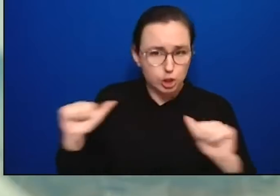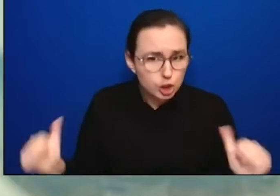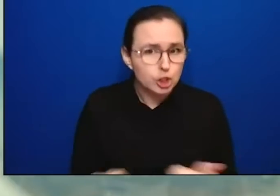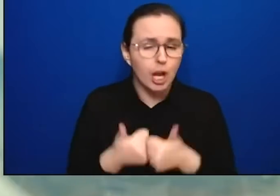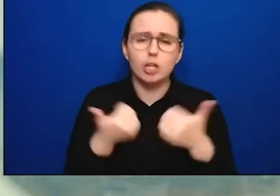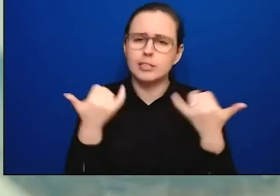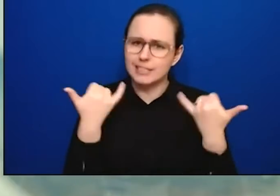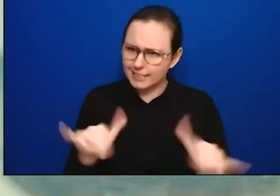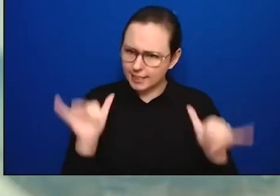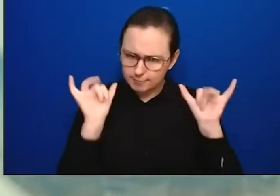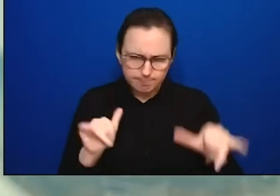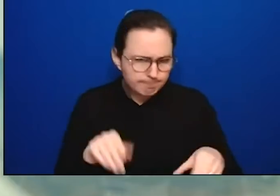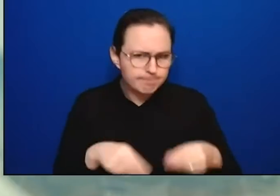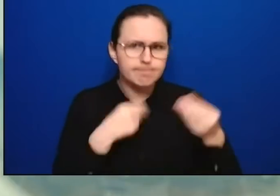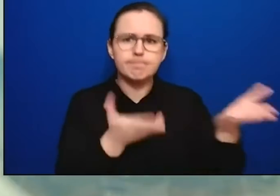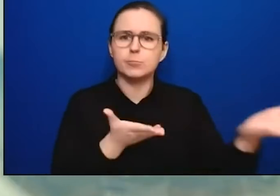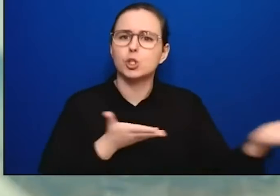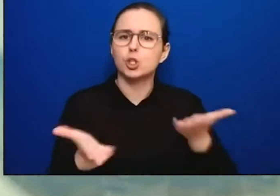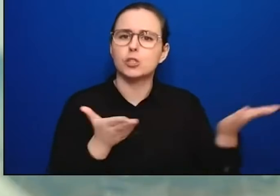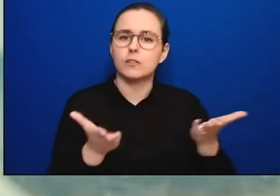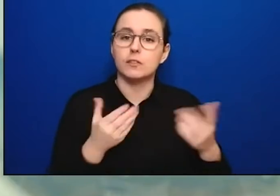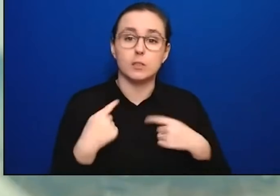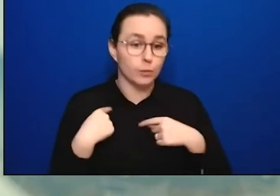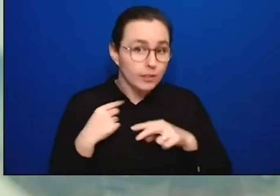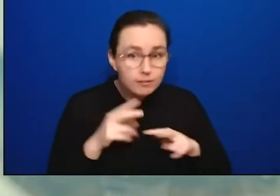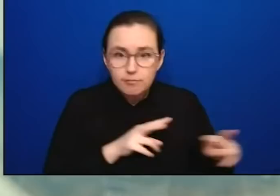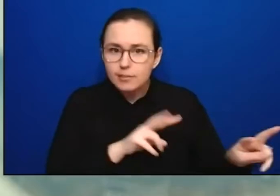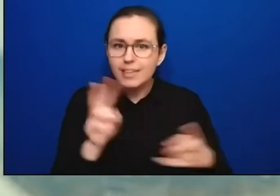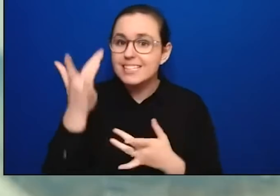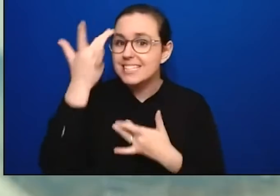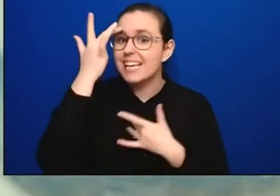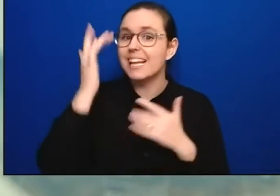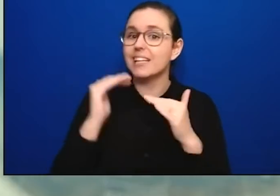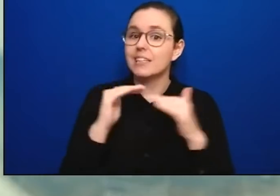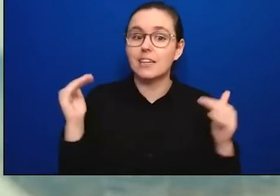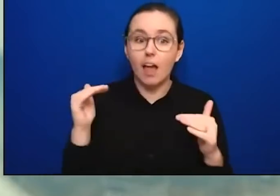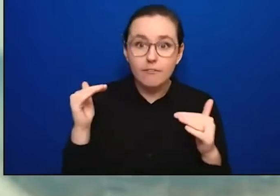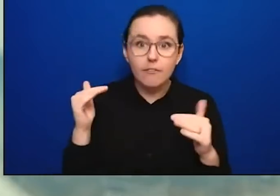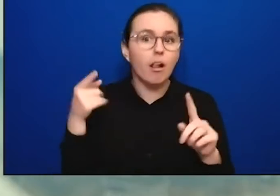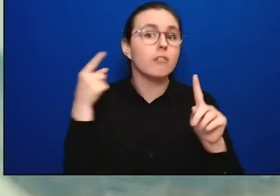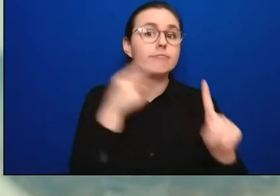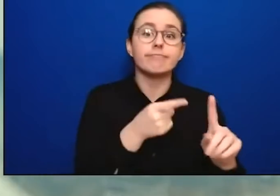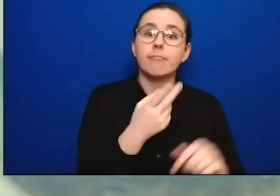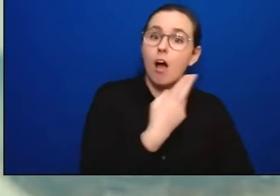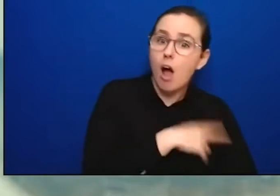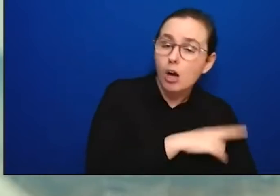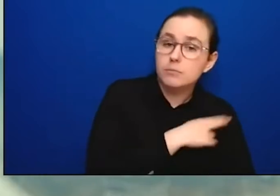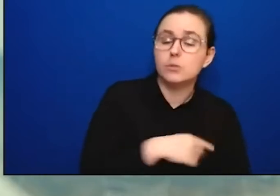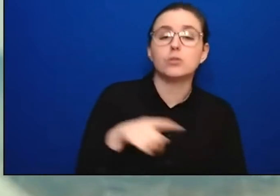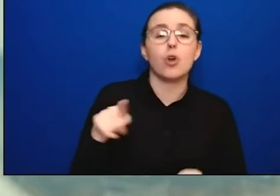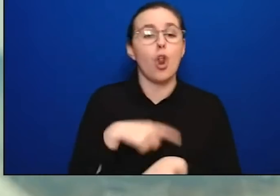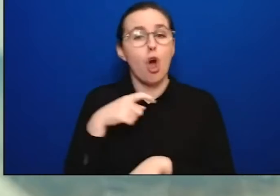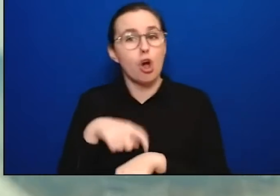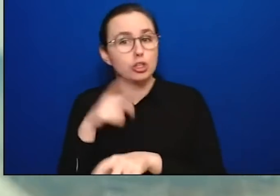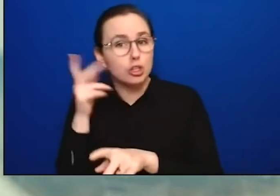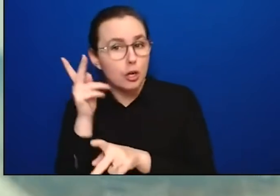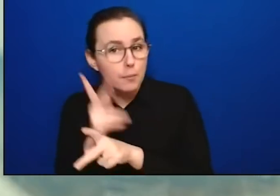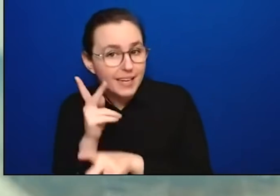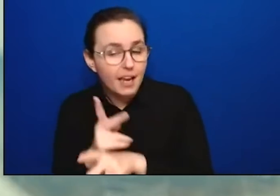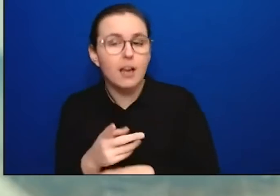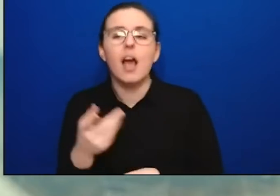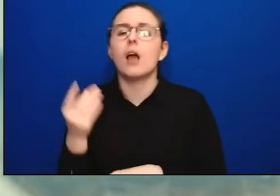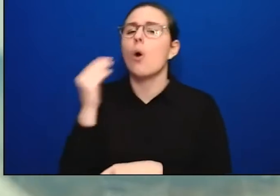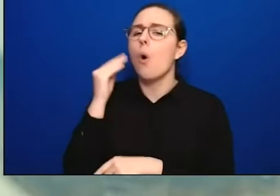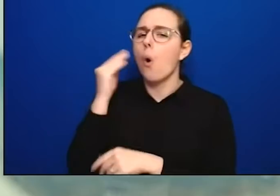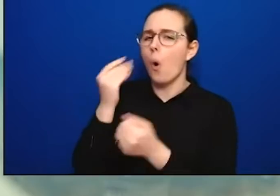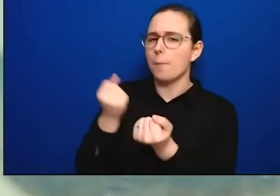in a challenging time. Health authorities have been closely monitoring sickness levels across health services, especially in hospitals, long-term care,